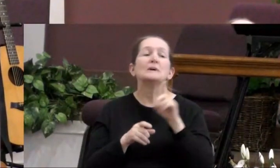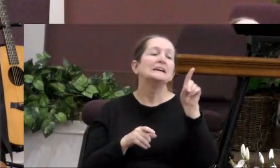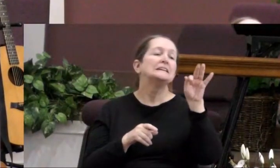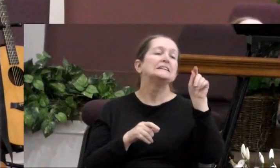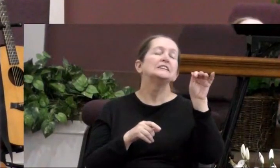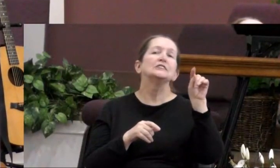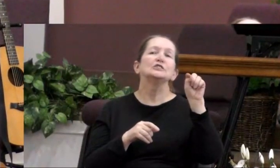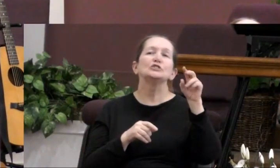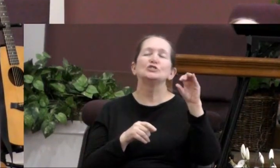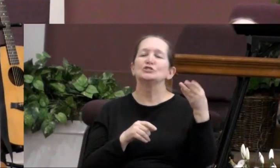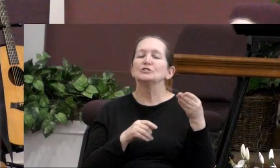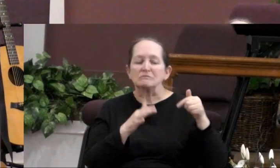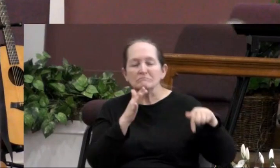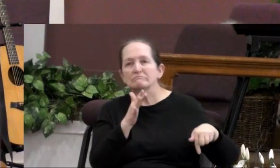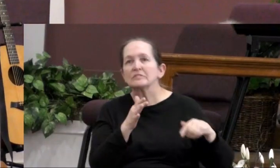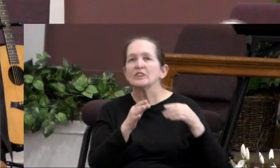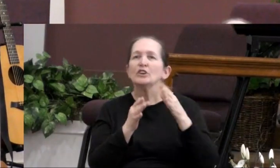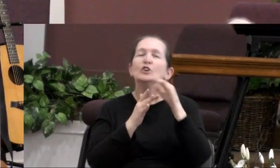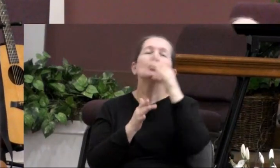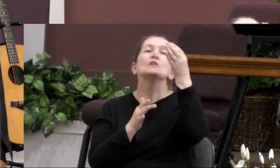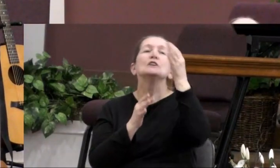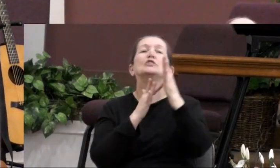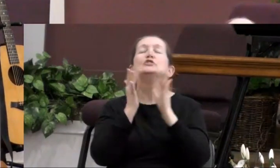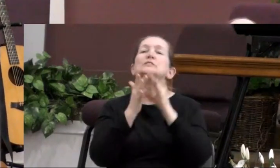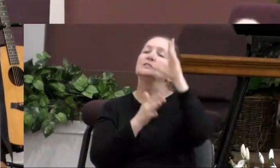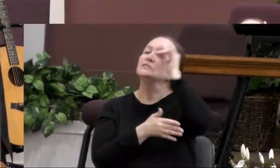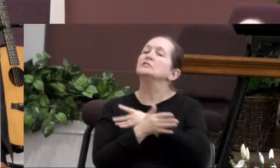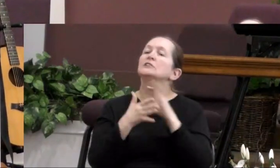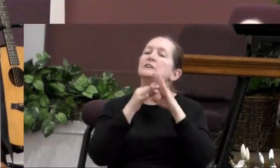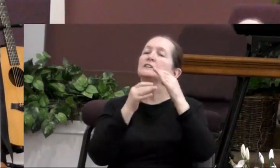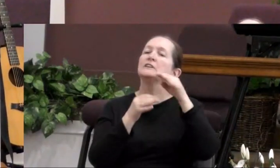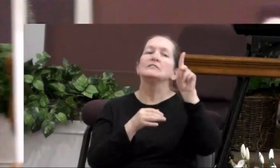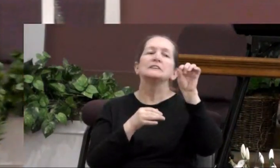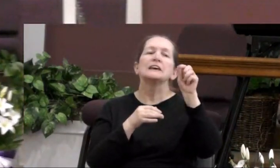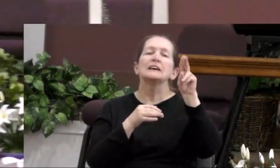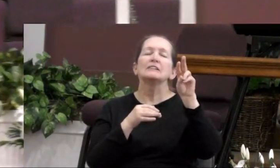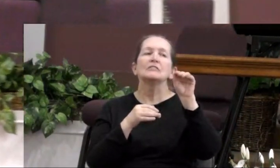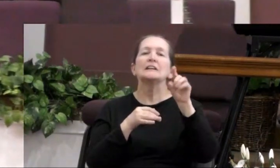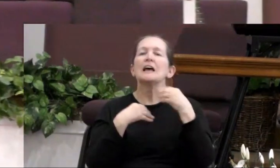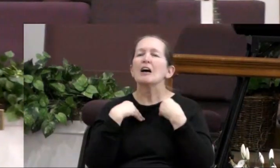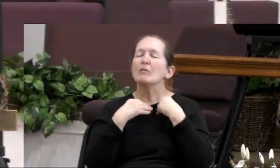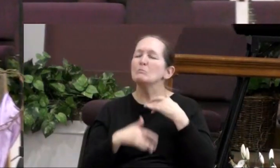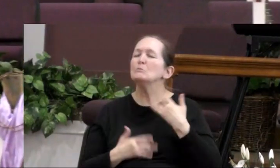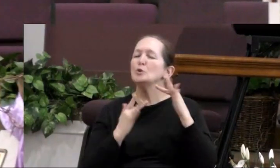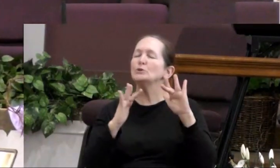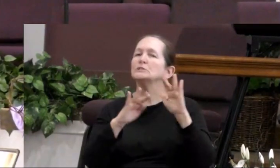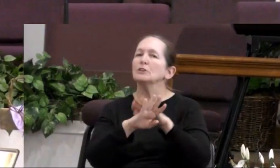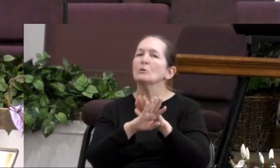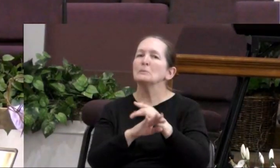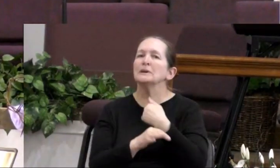cries out, "Jesus, Son of David, have mercy on me."